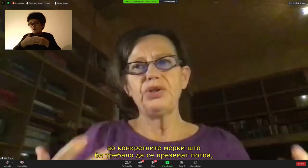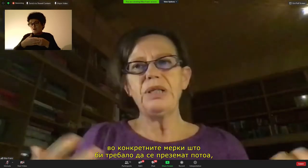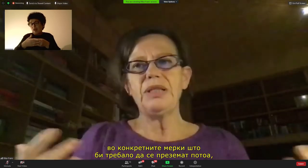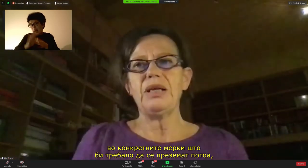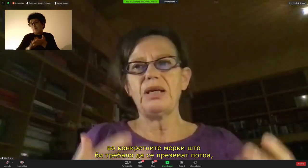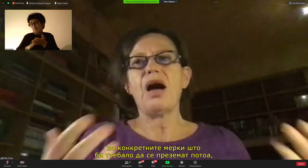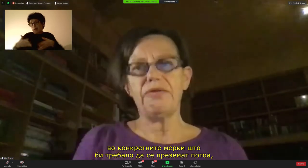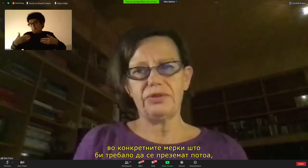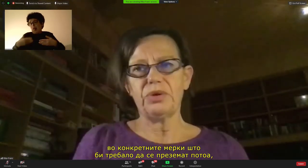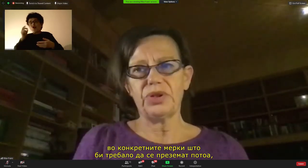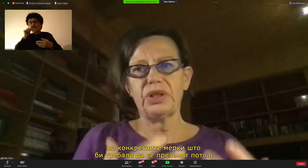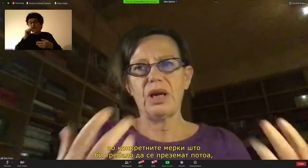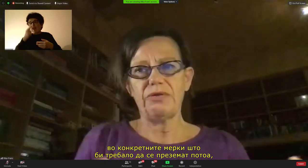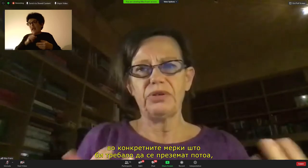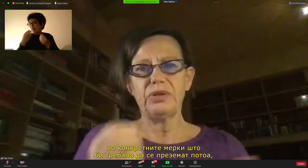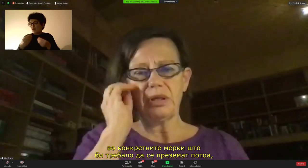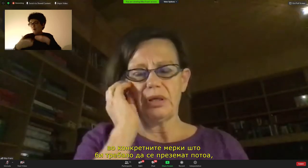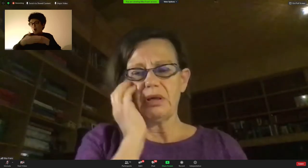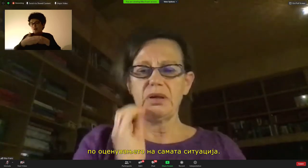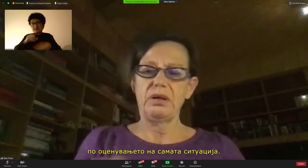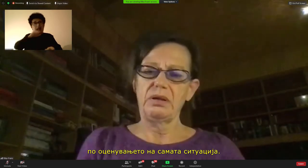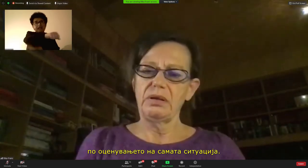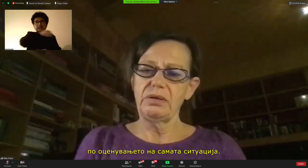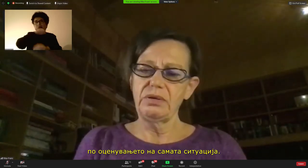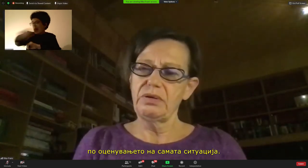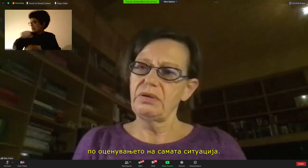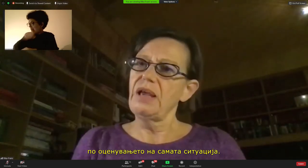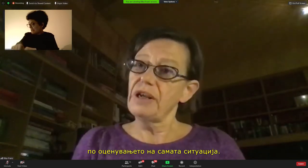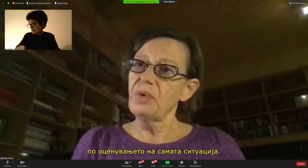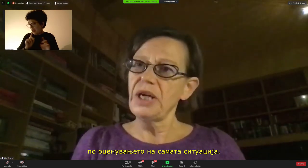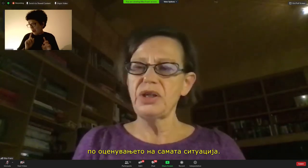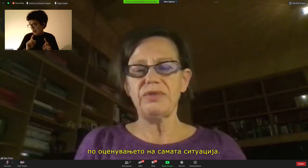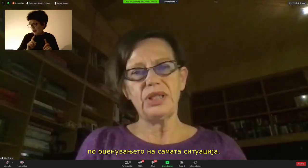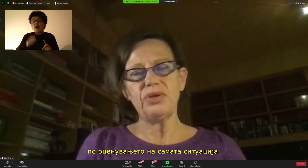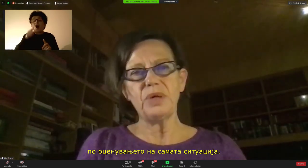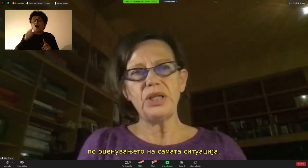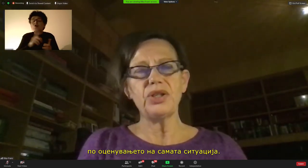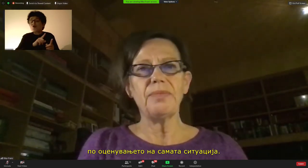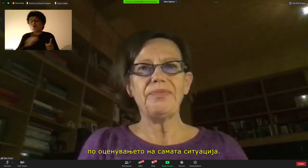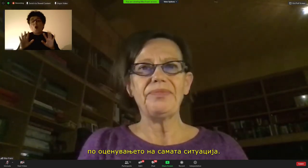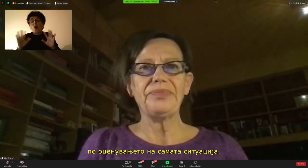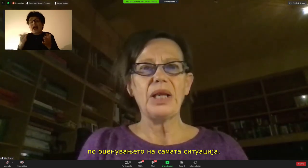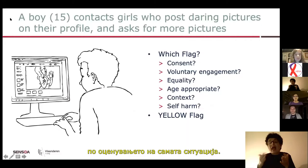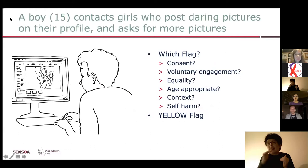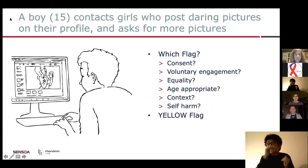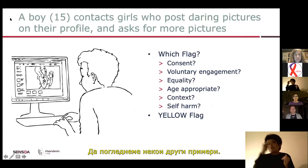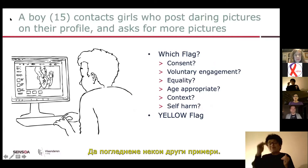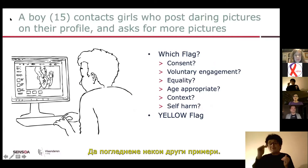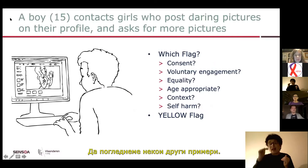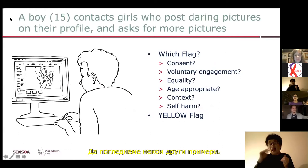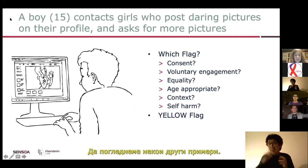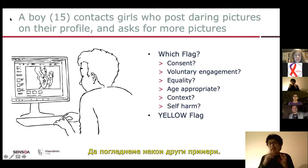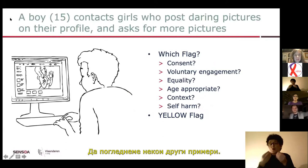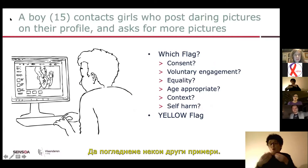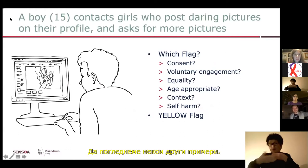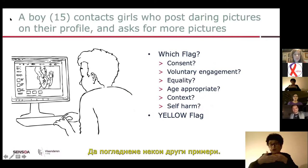measures should be taken afterwards, after the evaluation of the situation. Let's